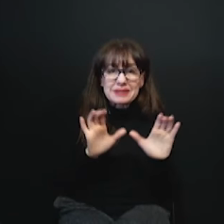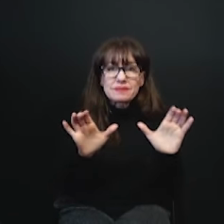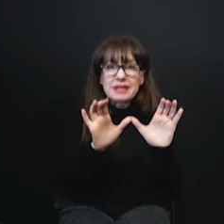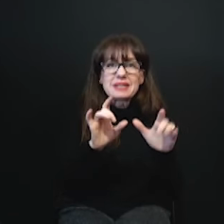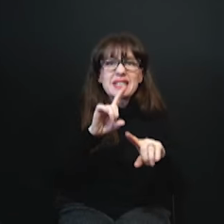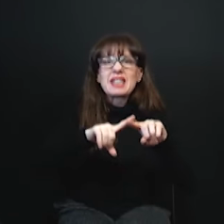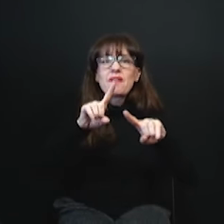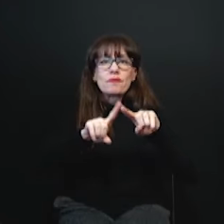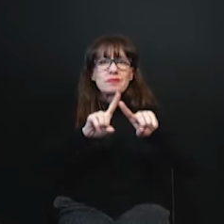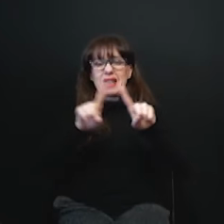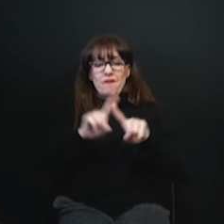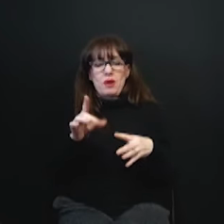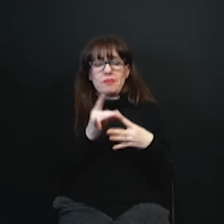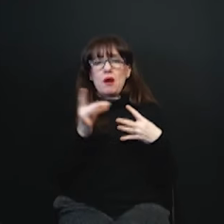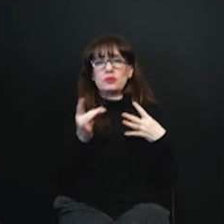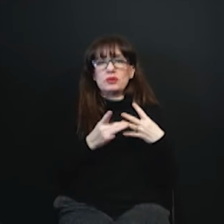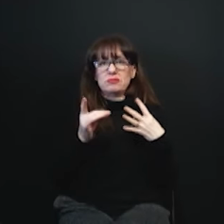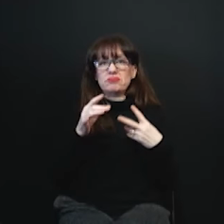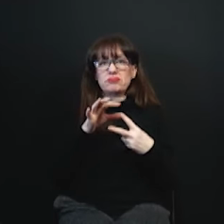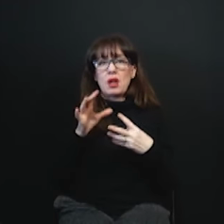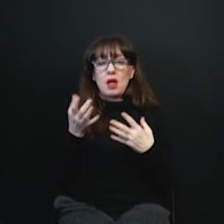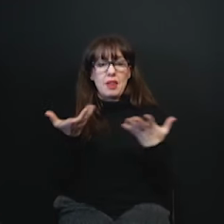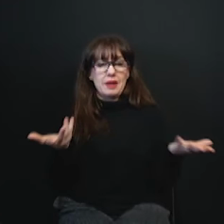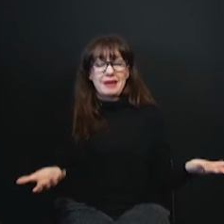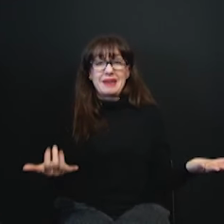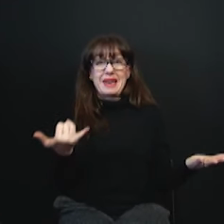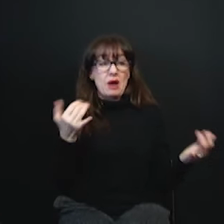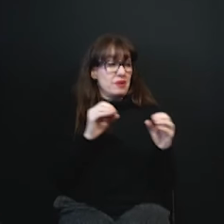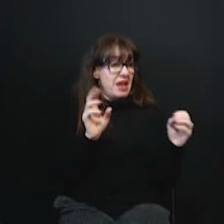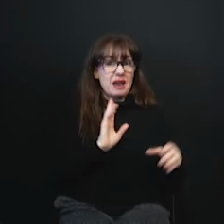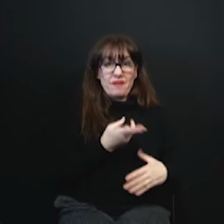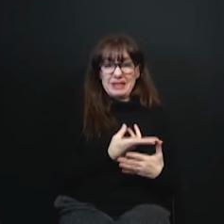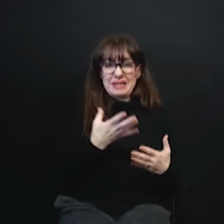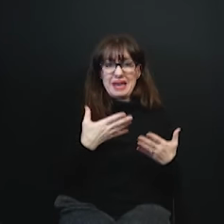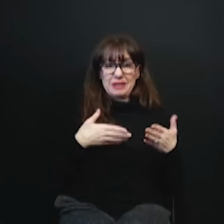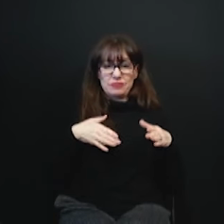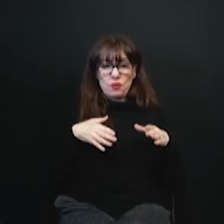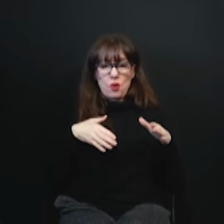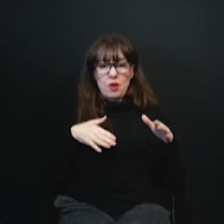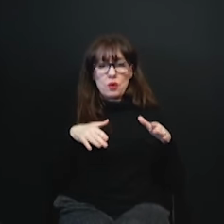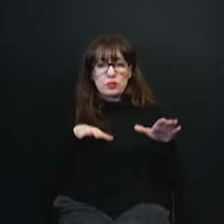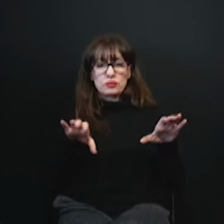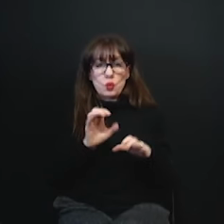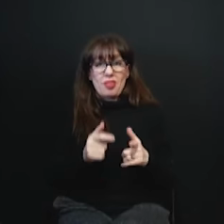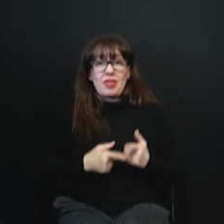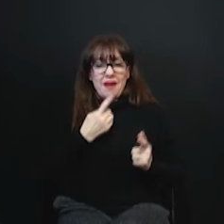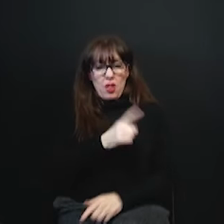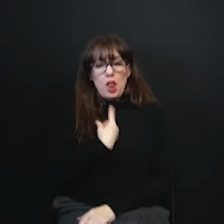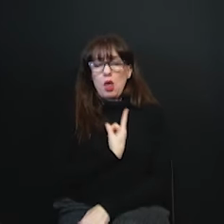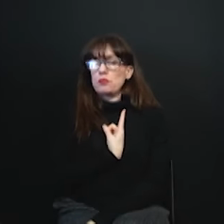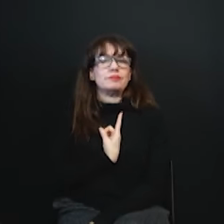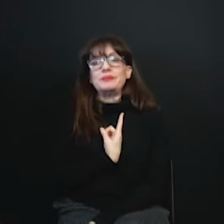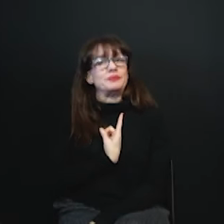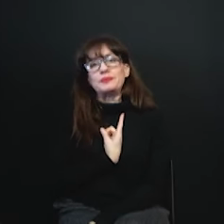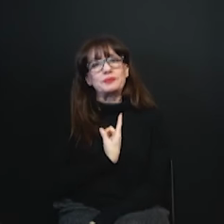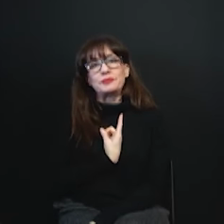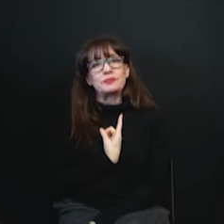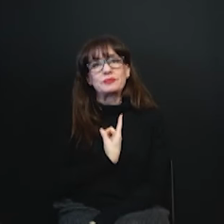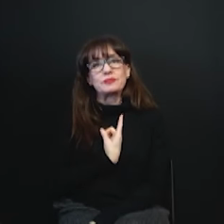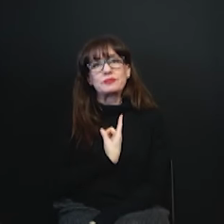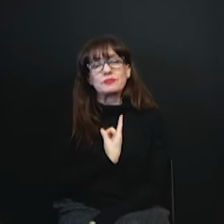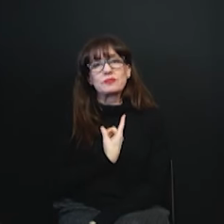options. But here's the point. None of us can walk through this life following Jesus alone. And we are